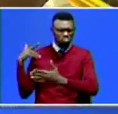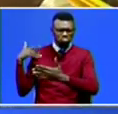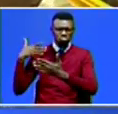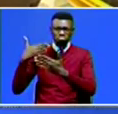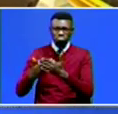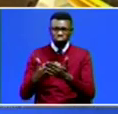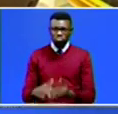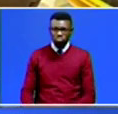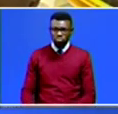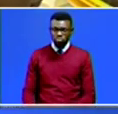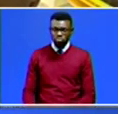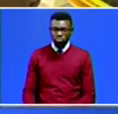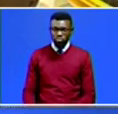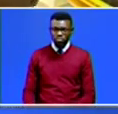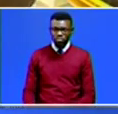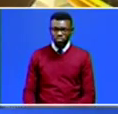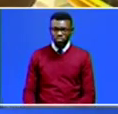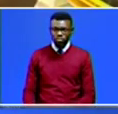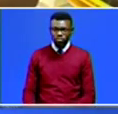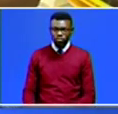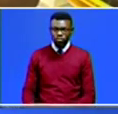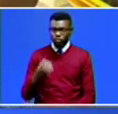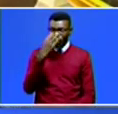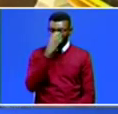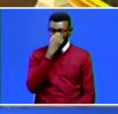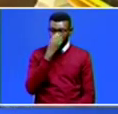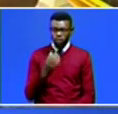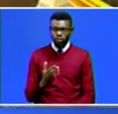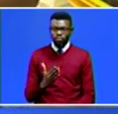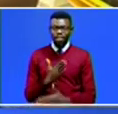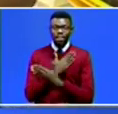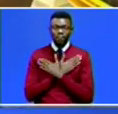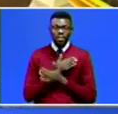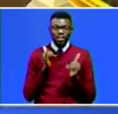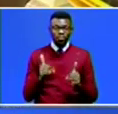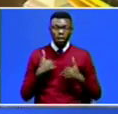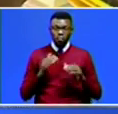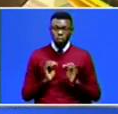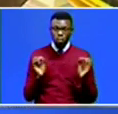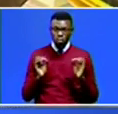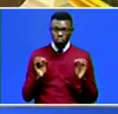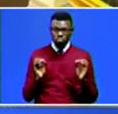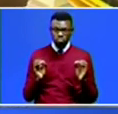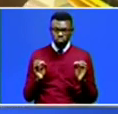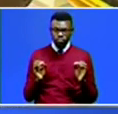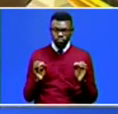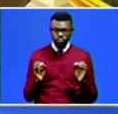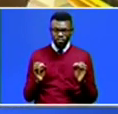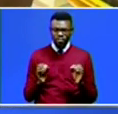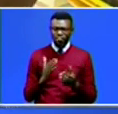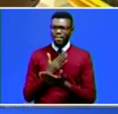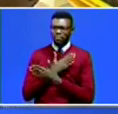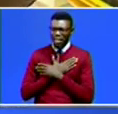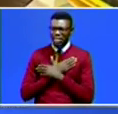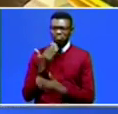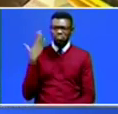is not has not really built new friends. If you go by what has been happening, it is the old friends and the